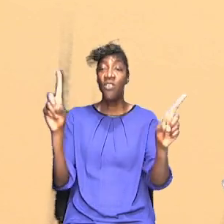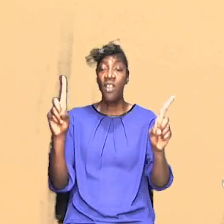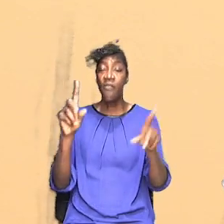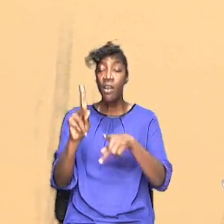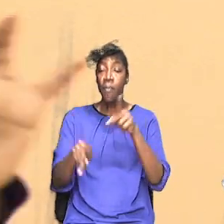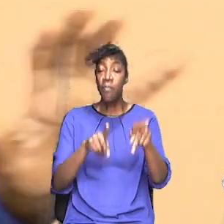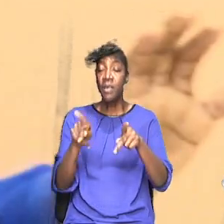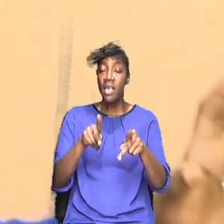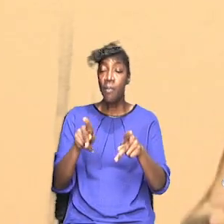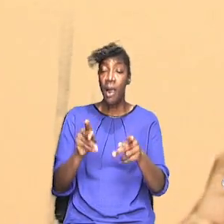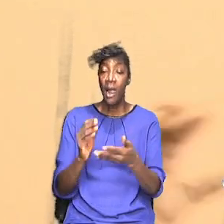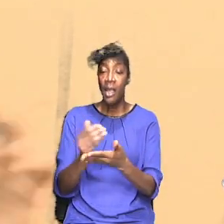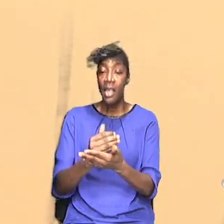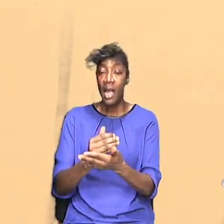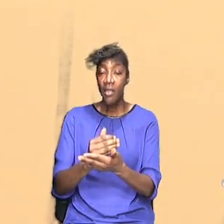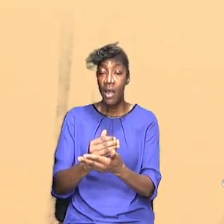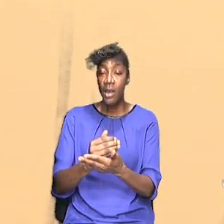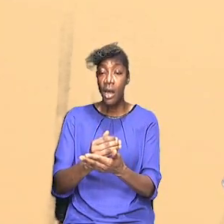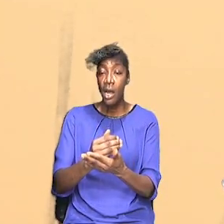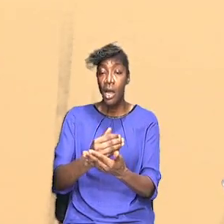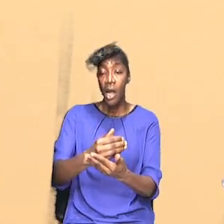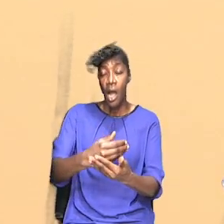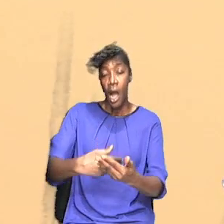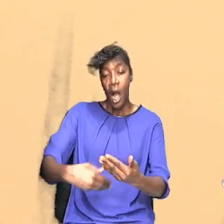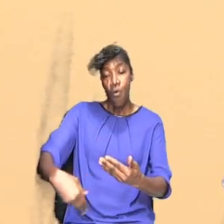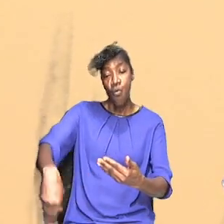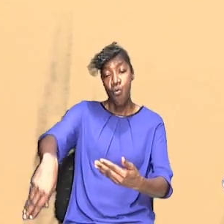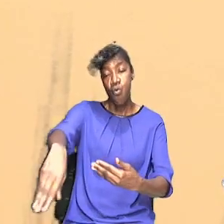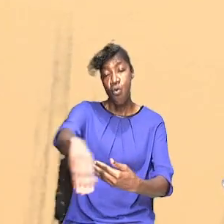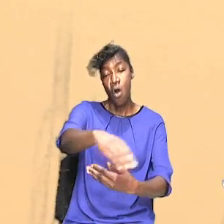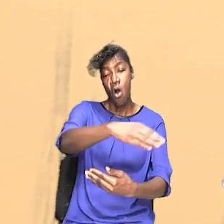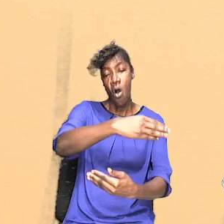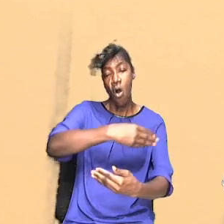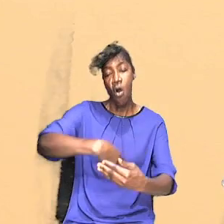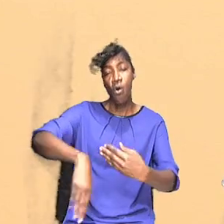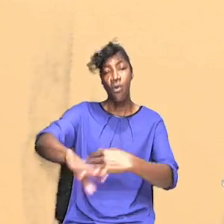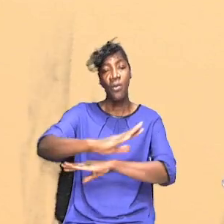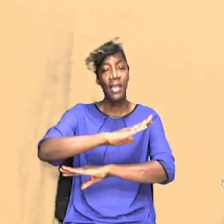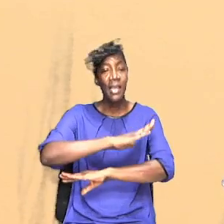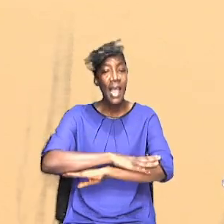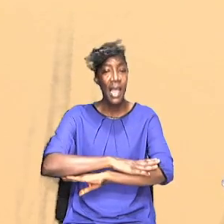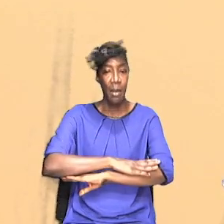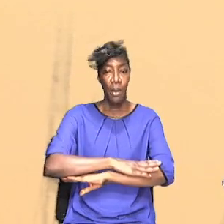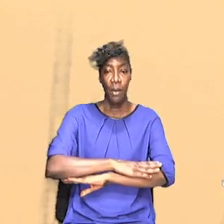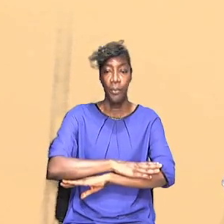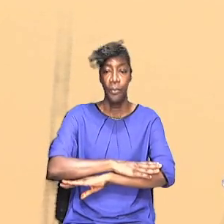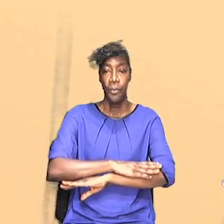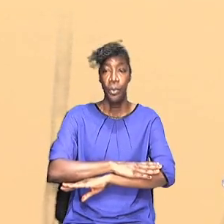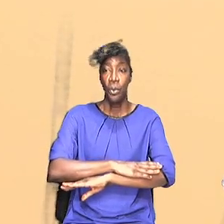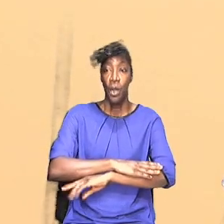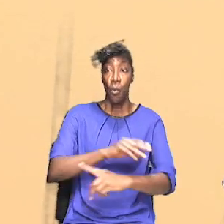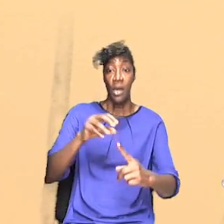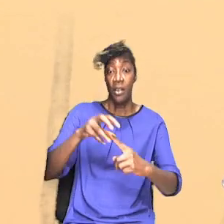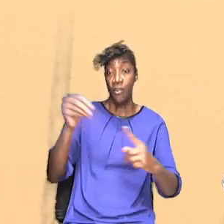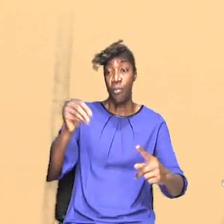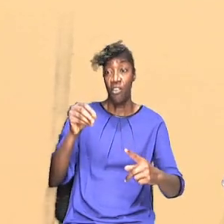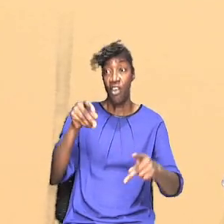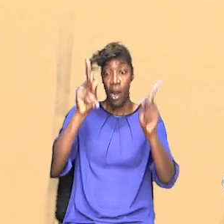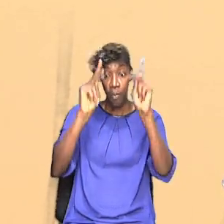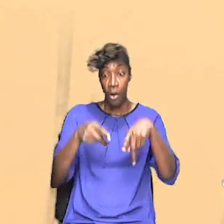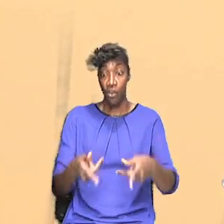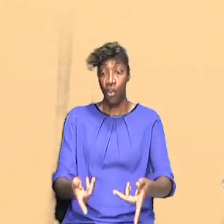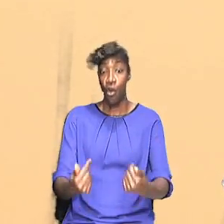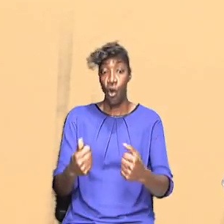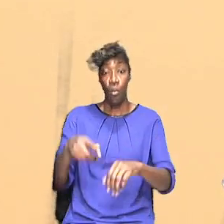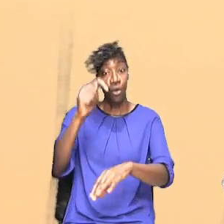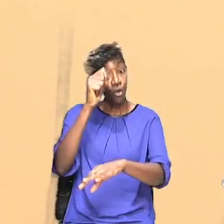gathered around the table. As I said before, especially when a very famous rabbi comes to town, people